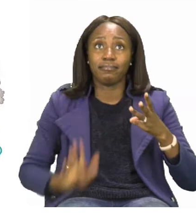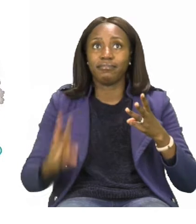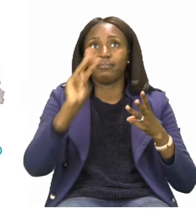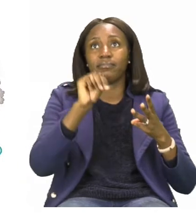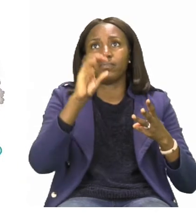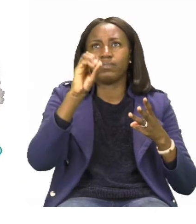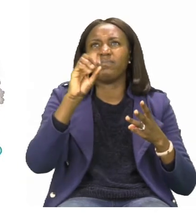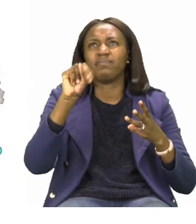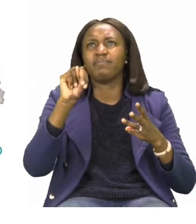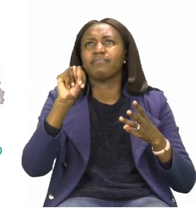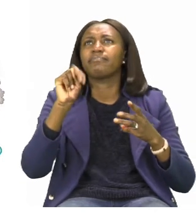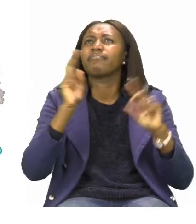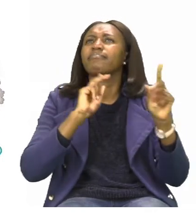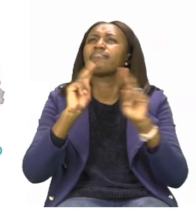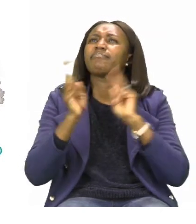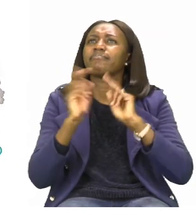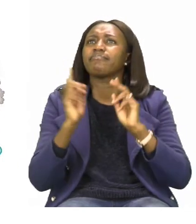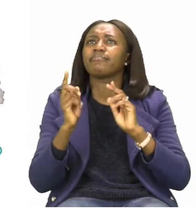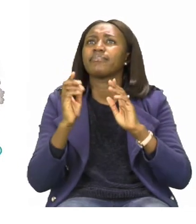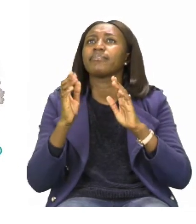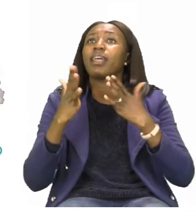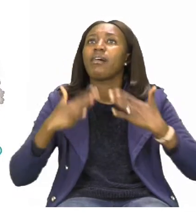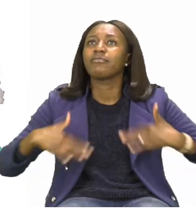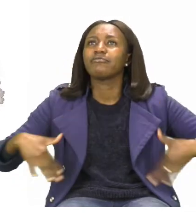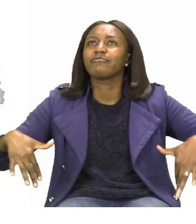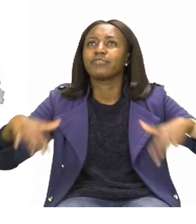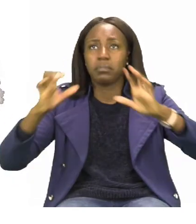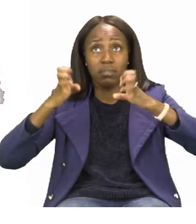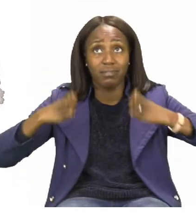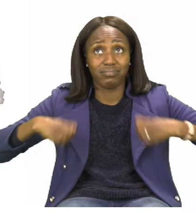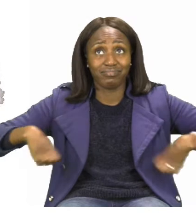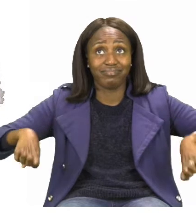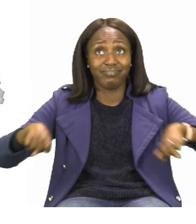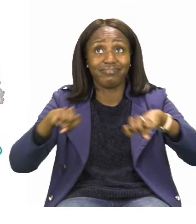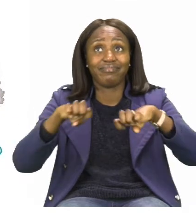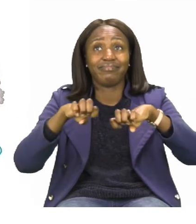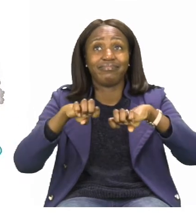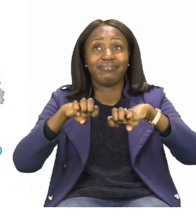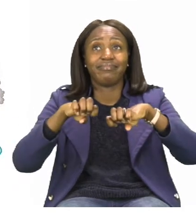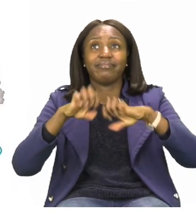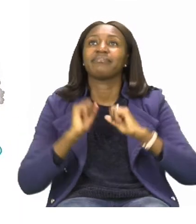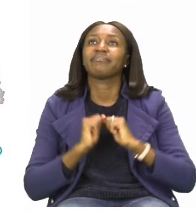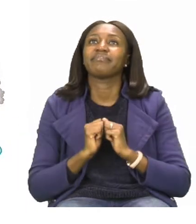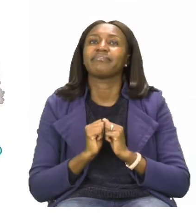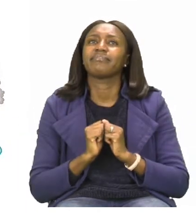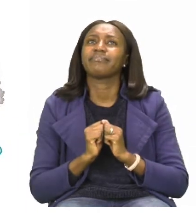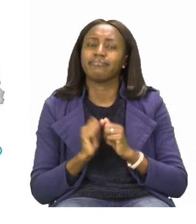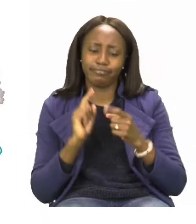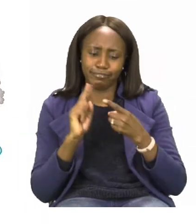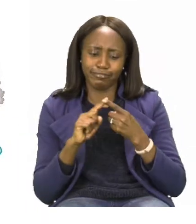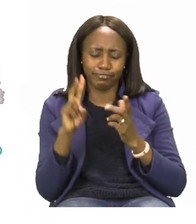about the environment. Now, I'd like us to read it 3 times. The first time is to understand what they